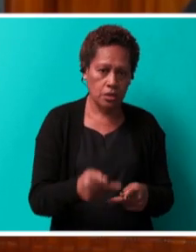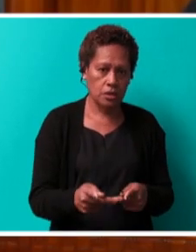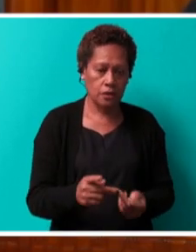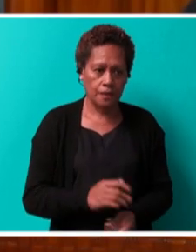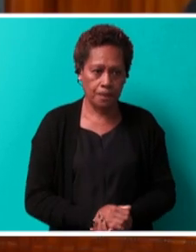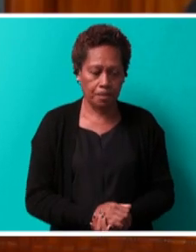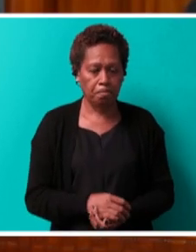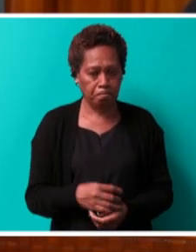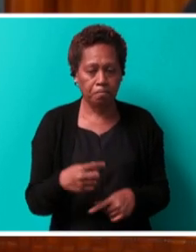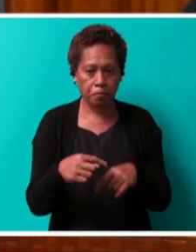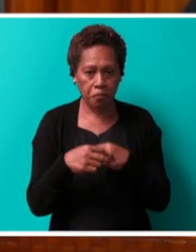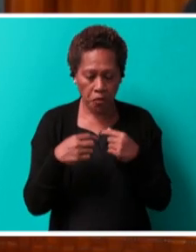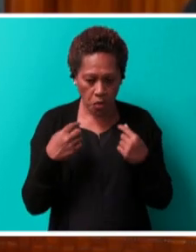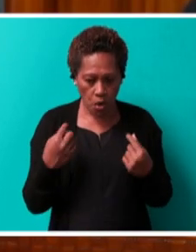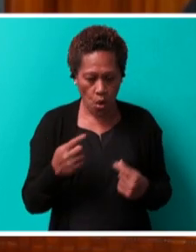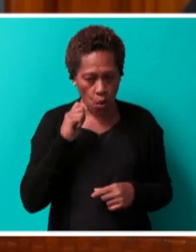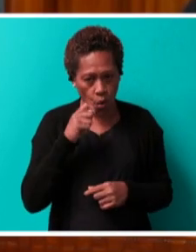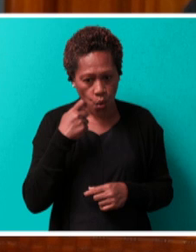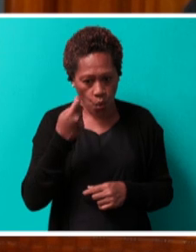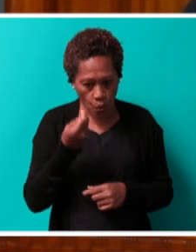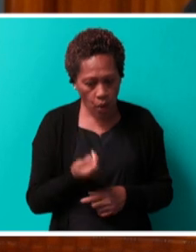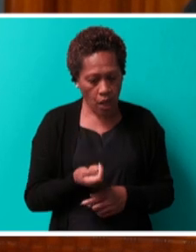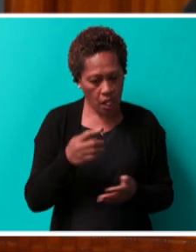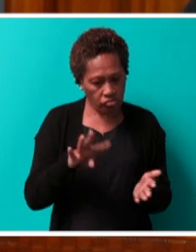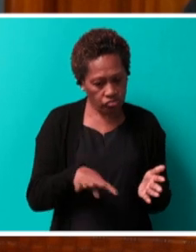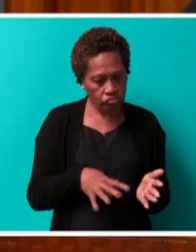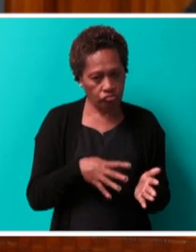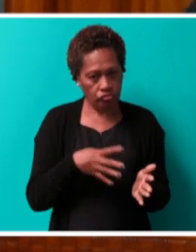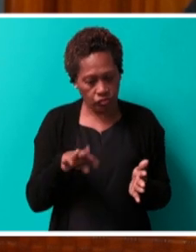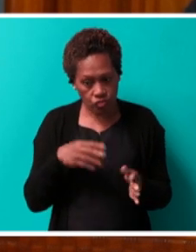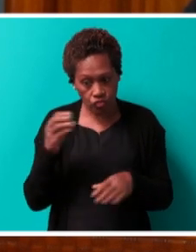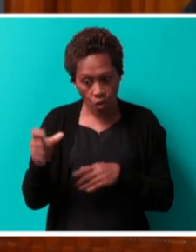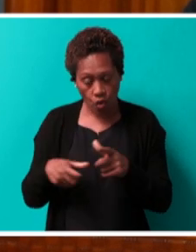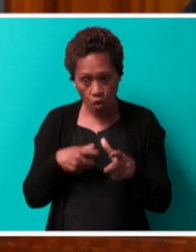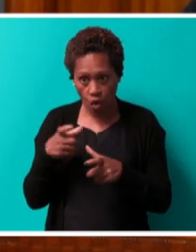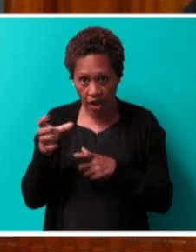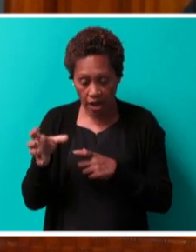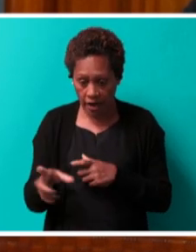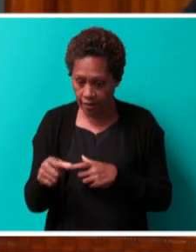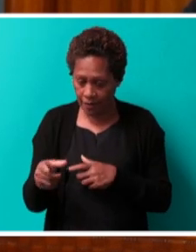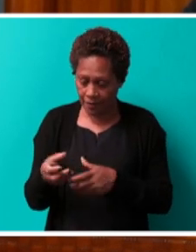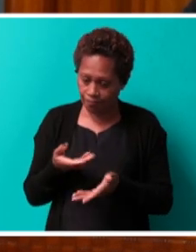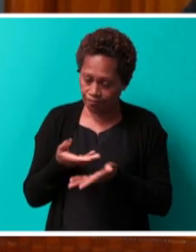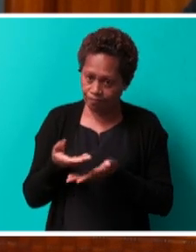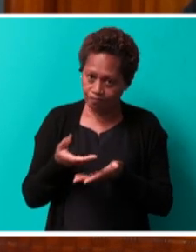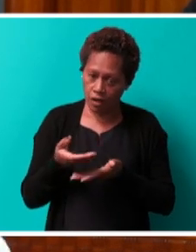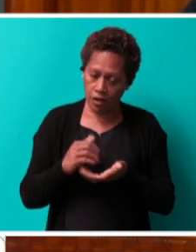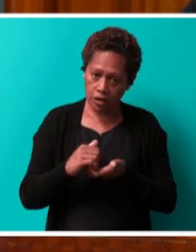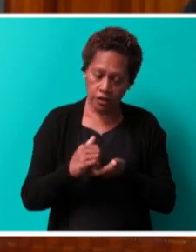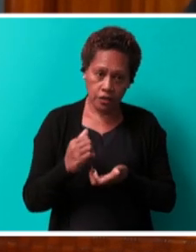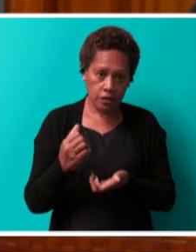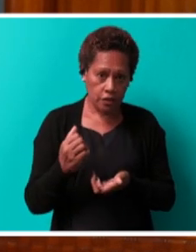We will emphasize the coordinated approach and close consultation as we move forward, and of